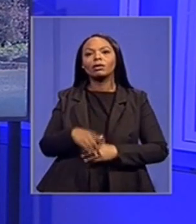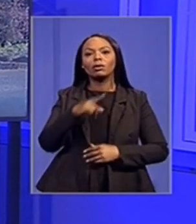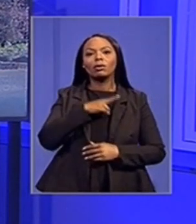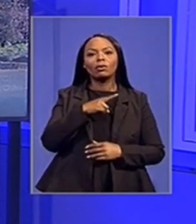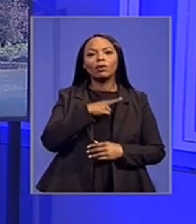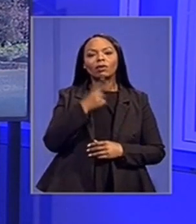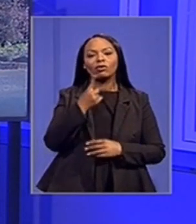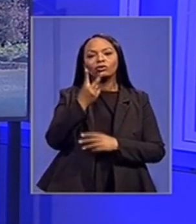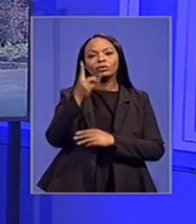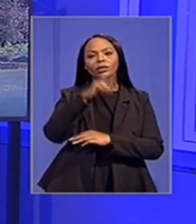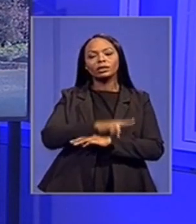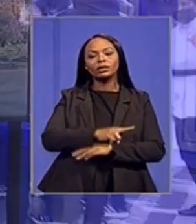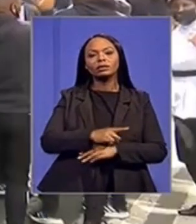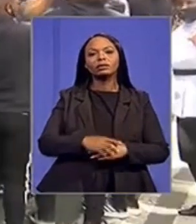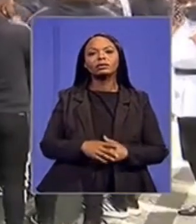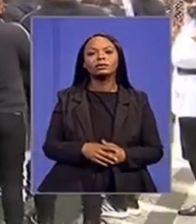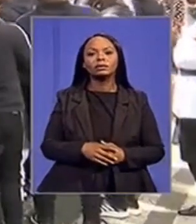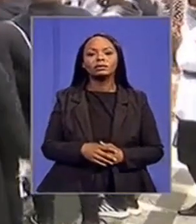sutlellano.